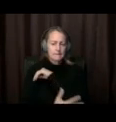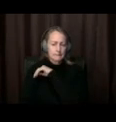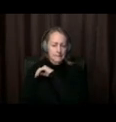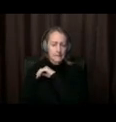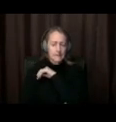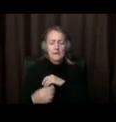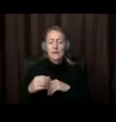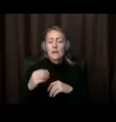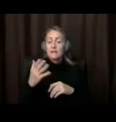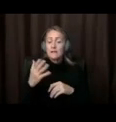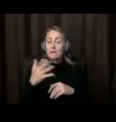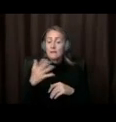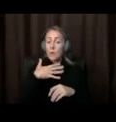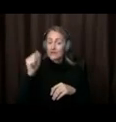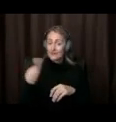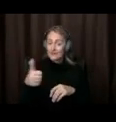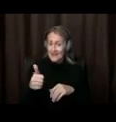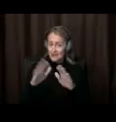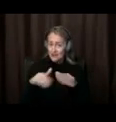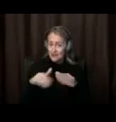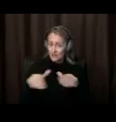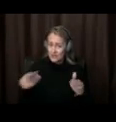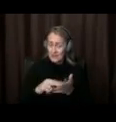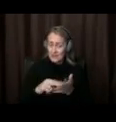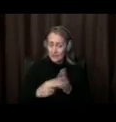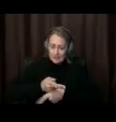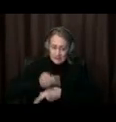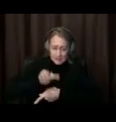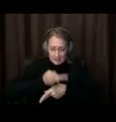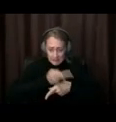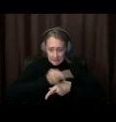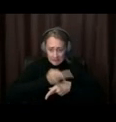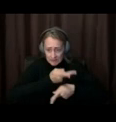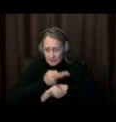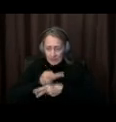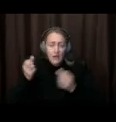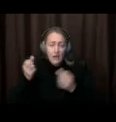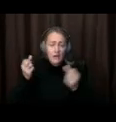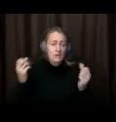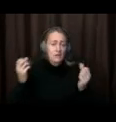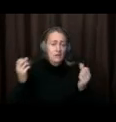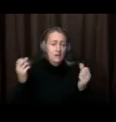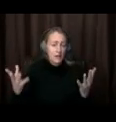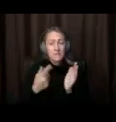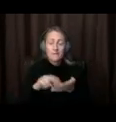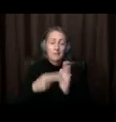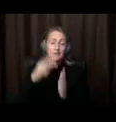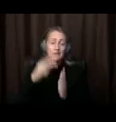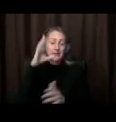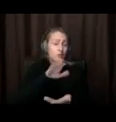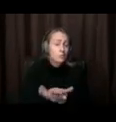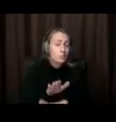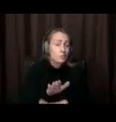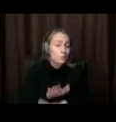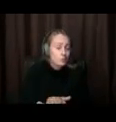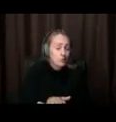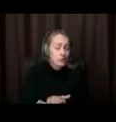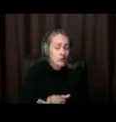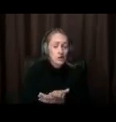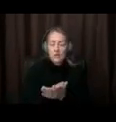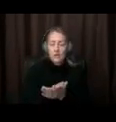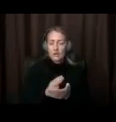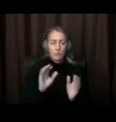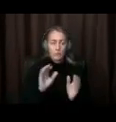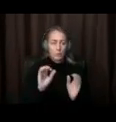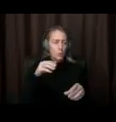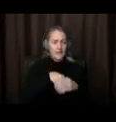10, which requires him to do a lot of caregiving, and sometimes keeps him out of school. No one in the school counseling